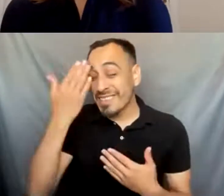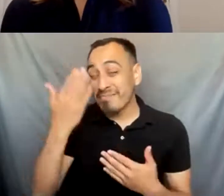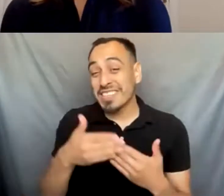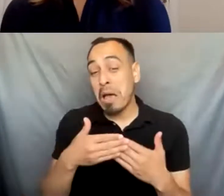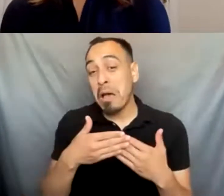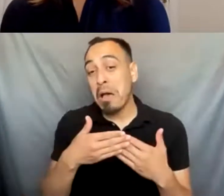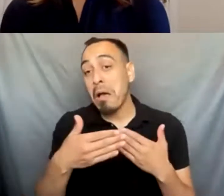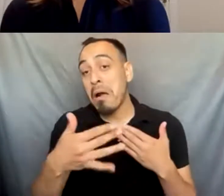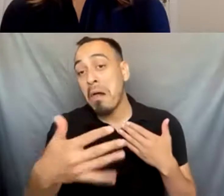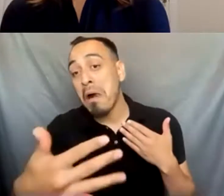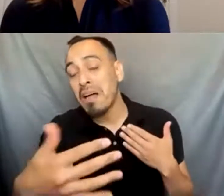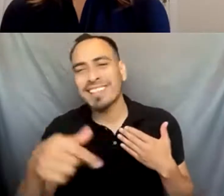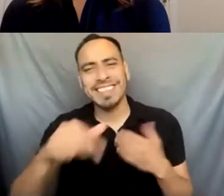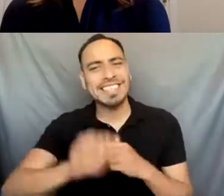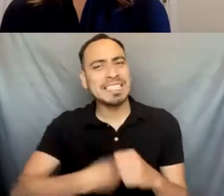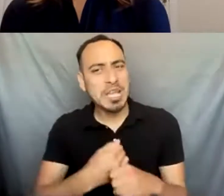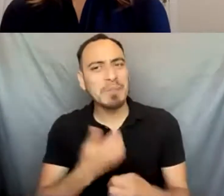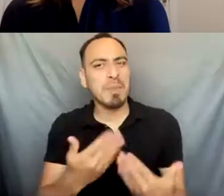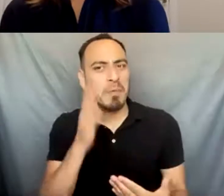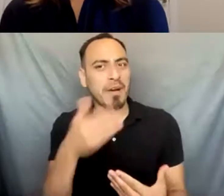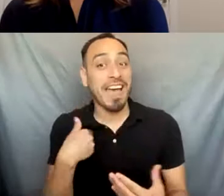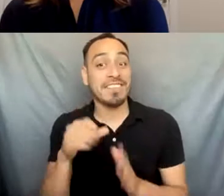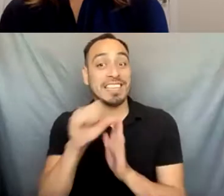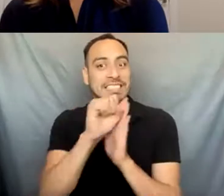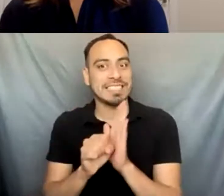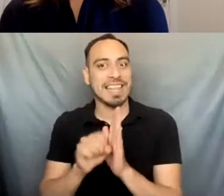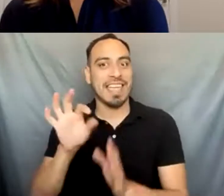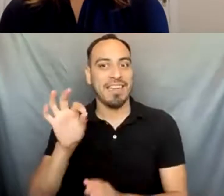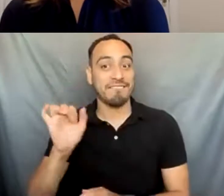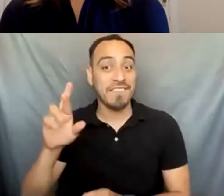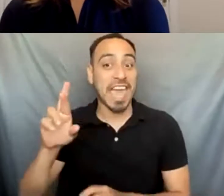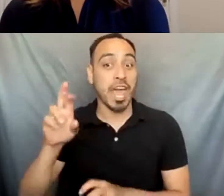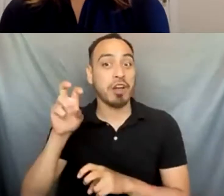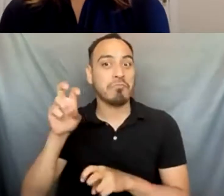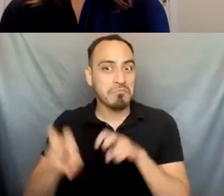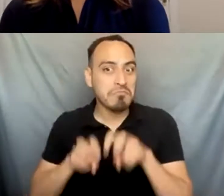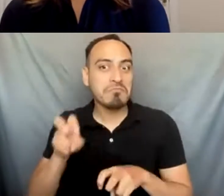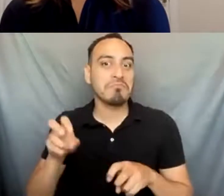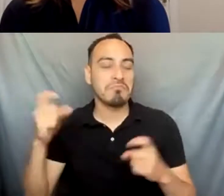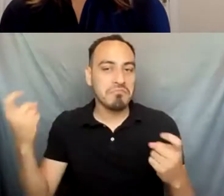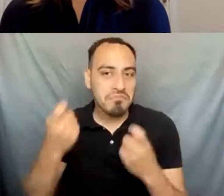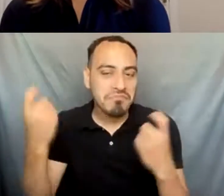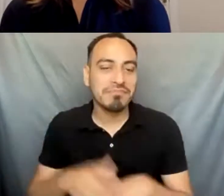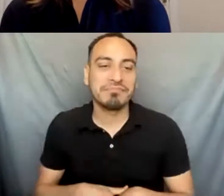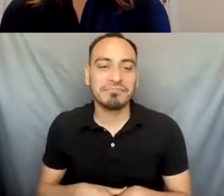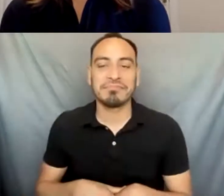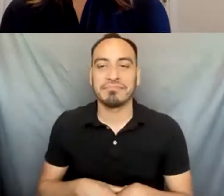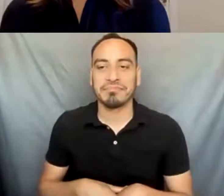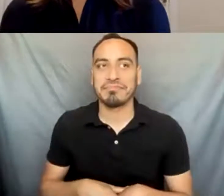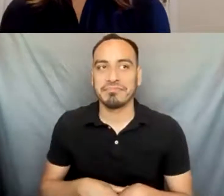the state fair. So that would probably be potentially a mega event. And then the events that they tend to host at that facility,